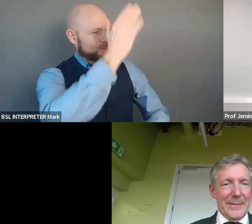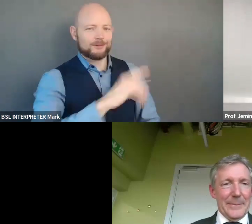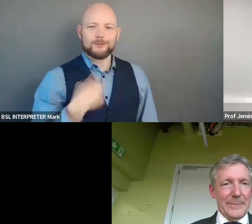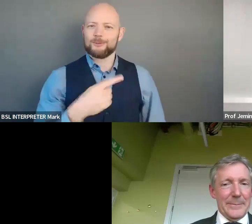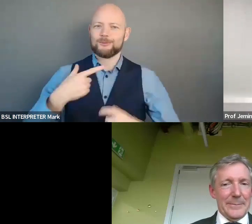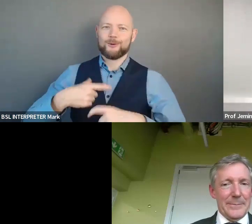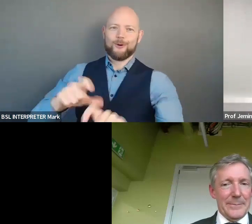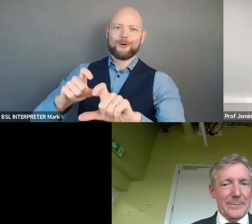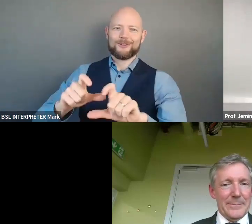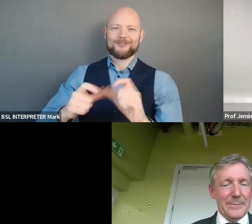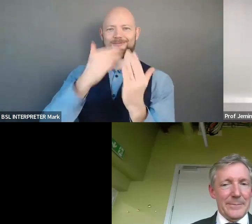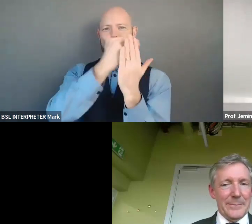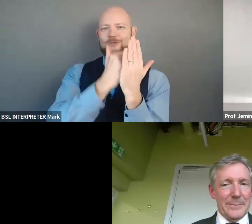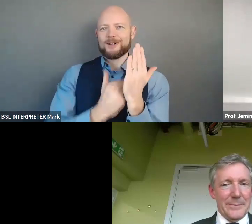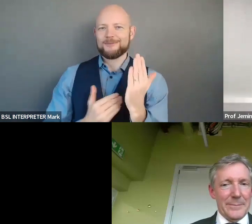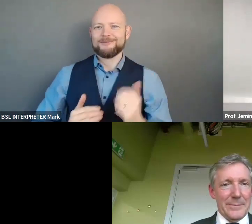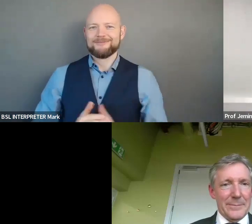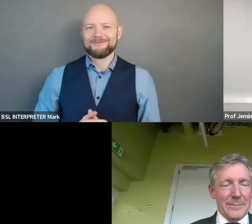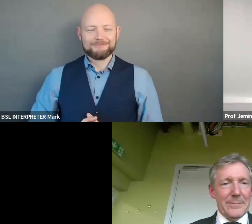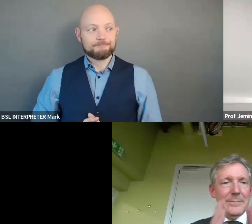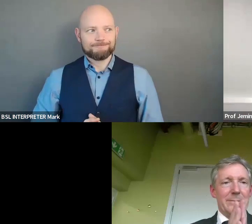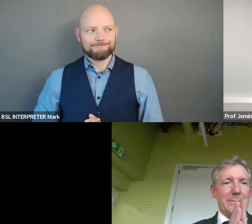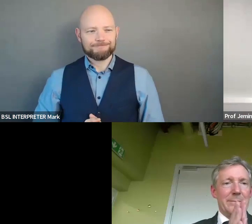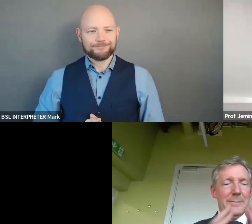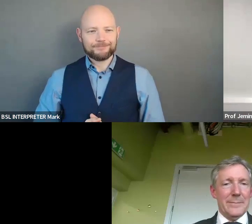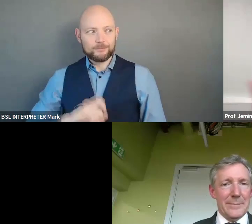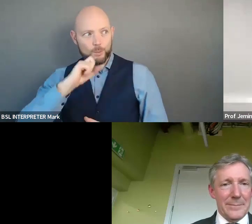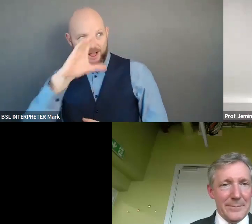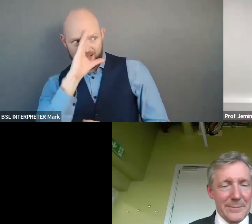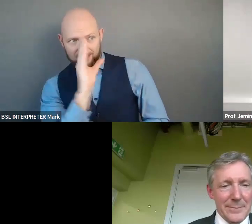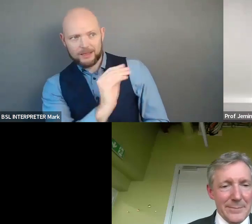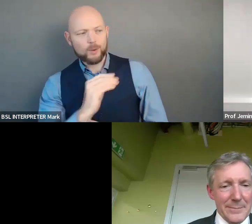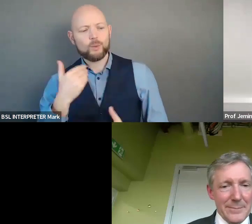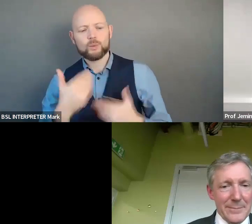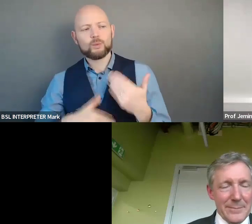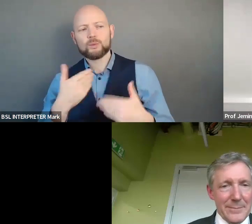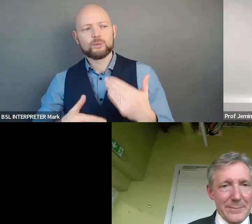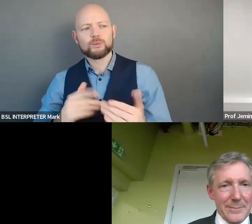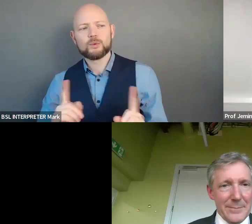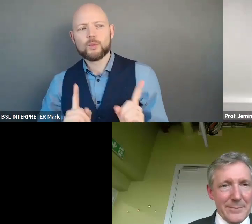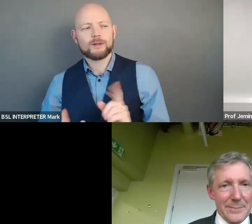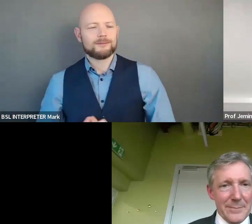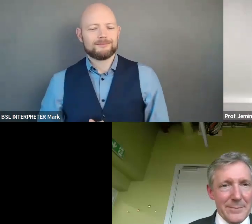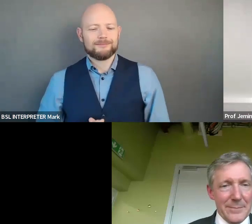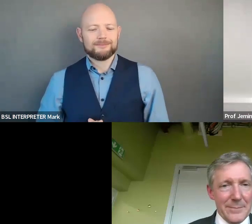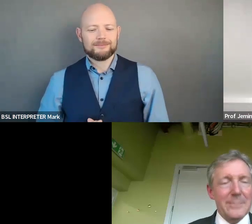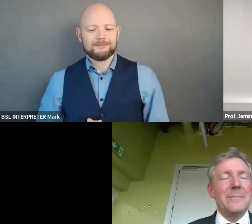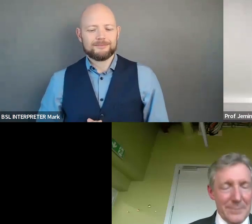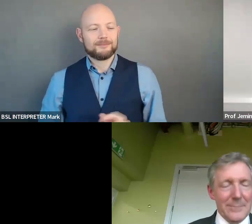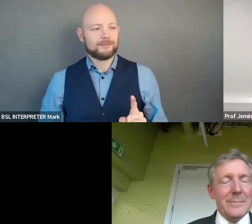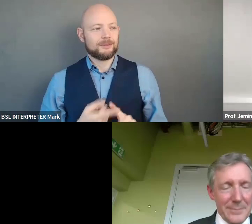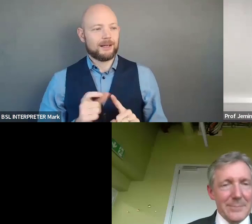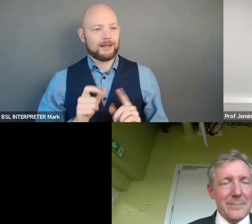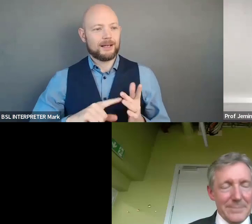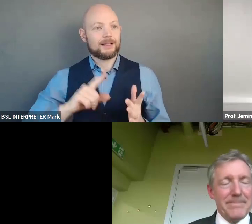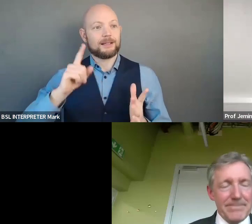programme for the day. And we'll keep you posted on progression. As you know, we've actually have an extension of the EDICa